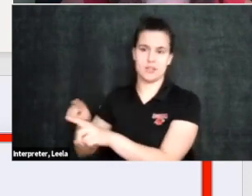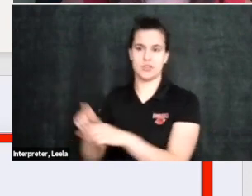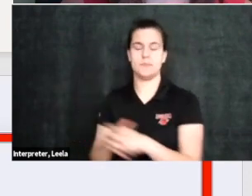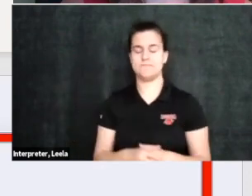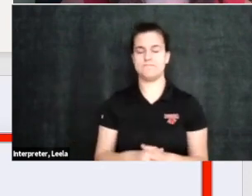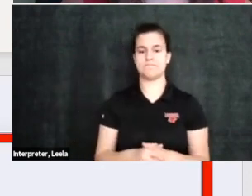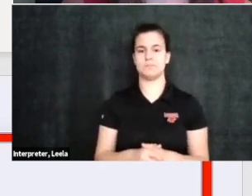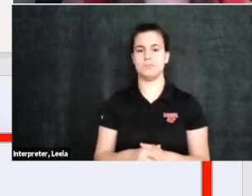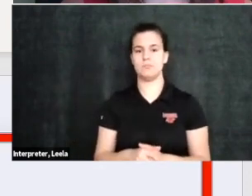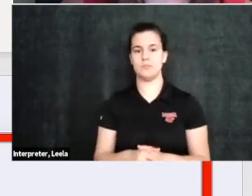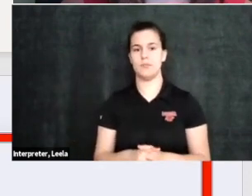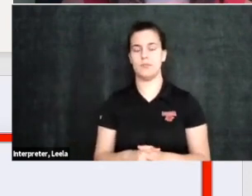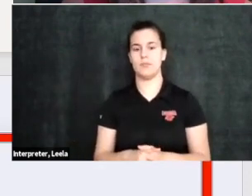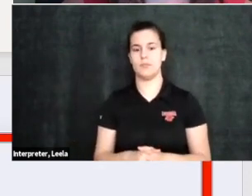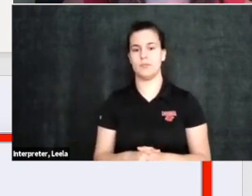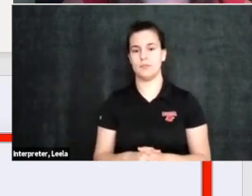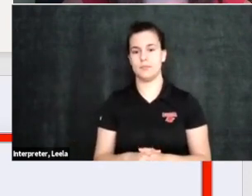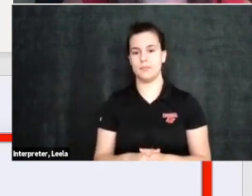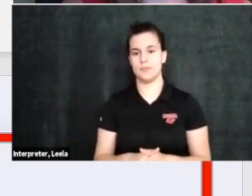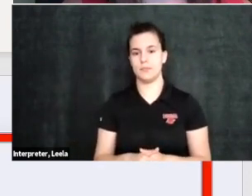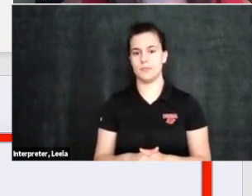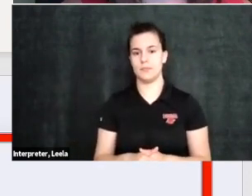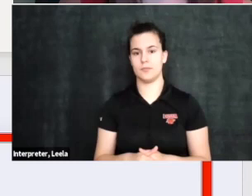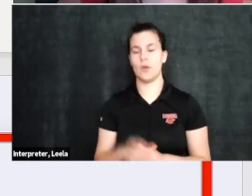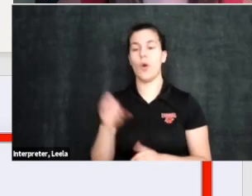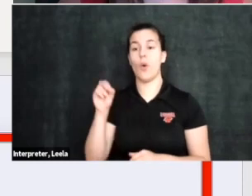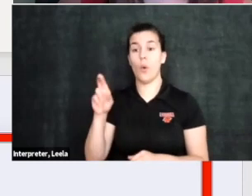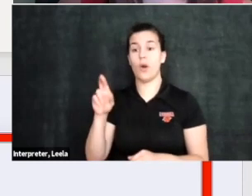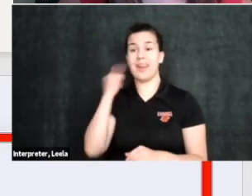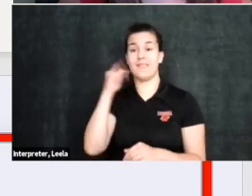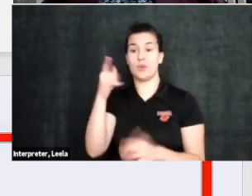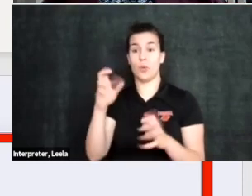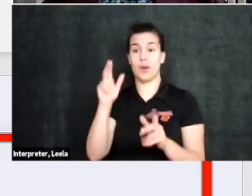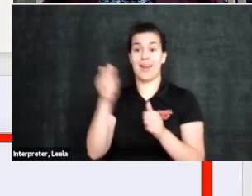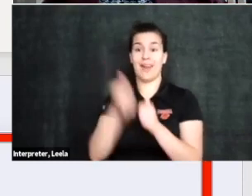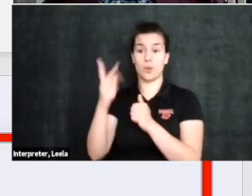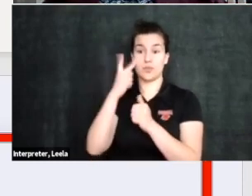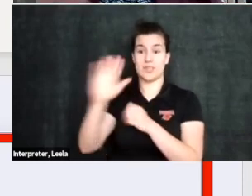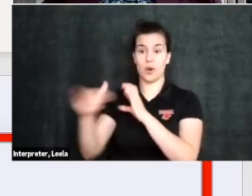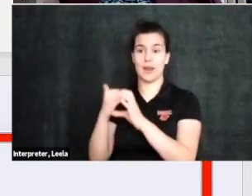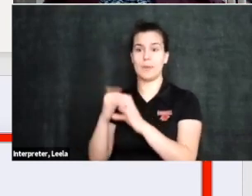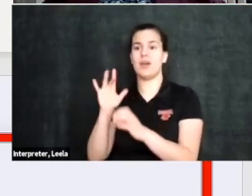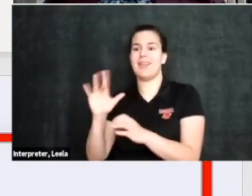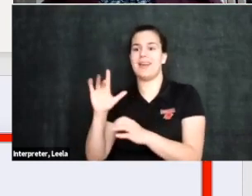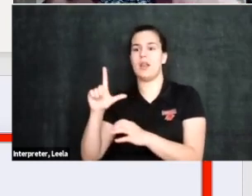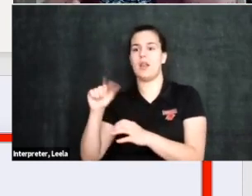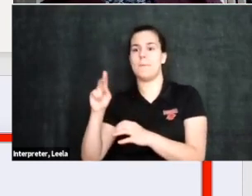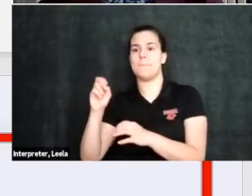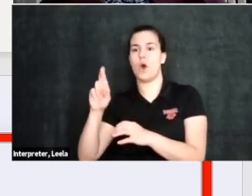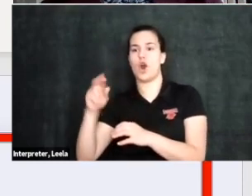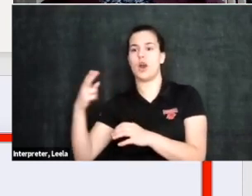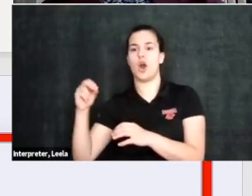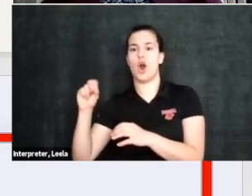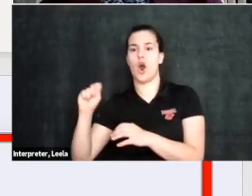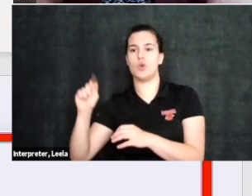send it to the name Lamar University, and that's a private chat. And with that, So, yes. I just wanted to remind everybody that civil